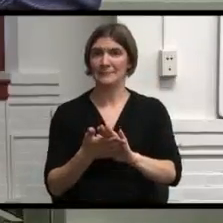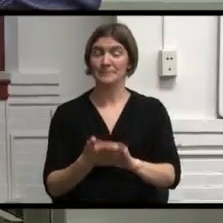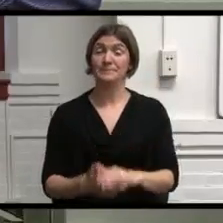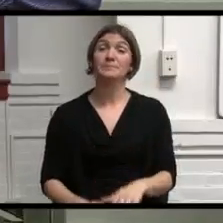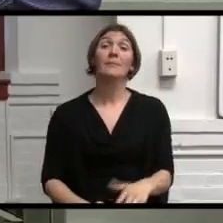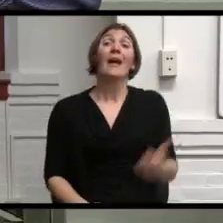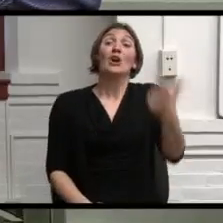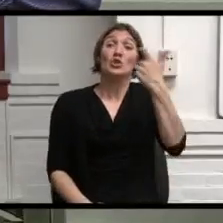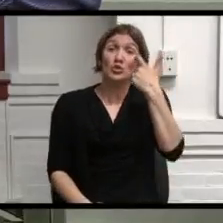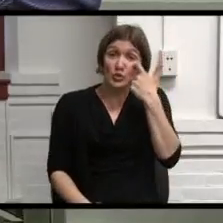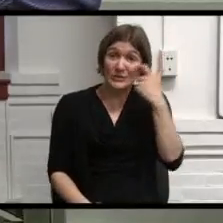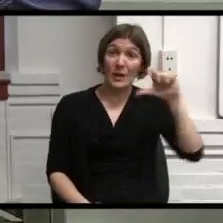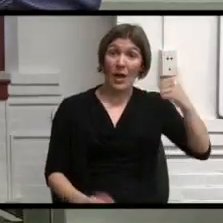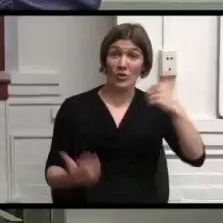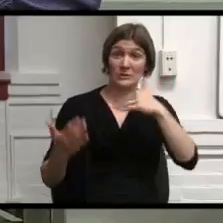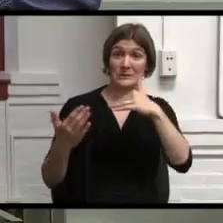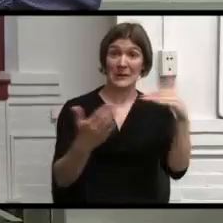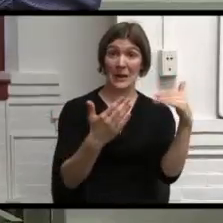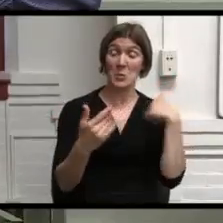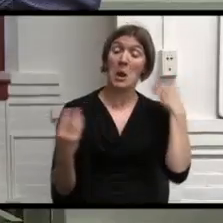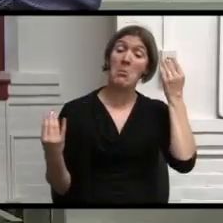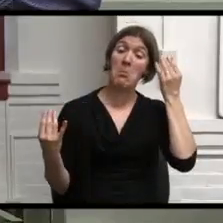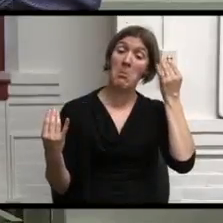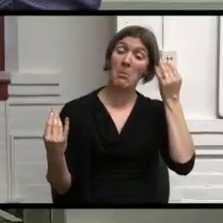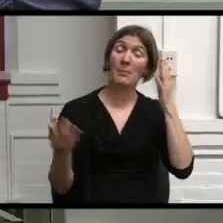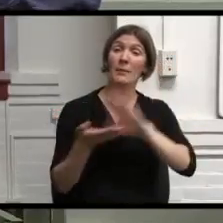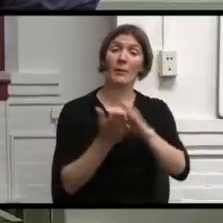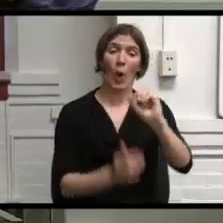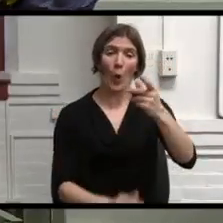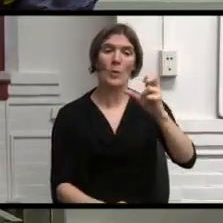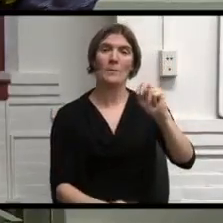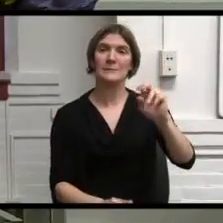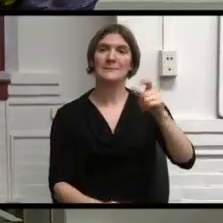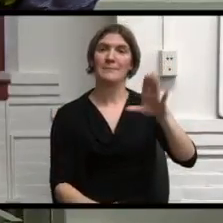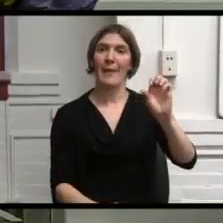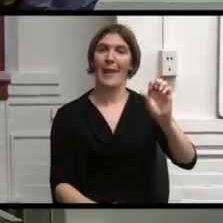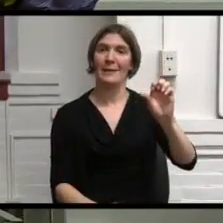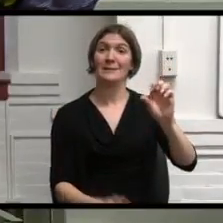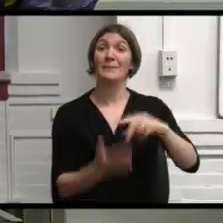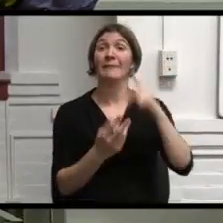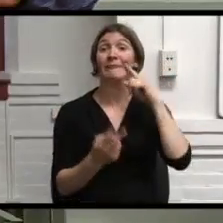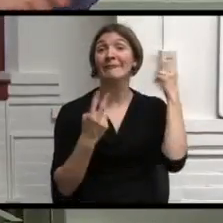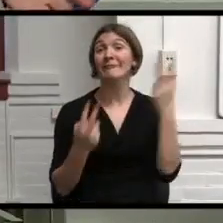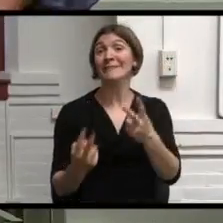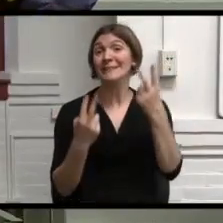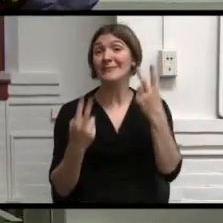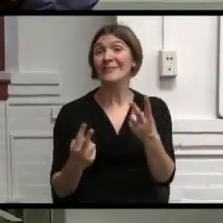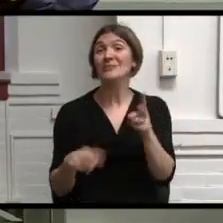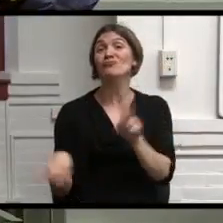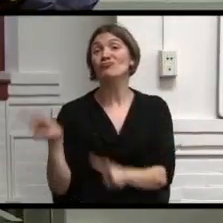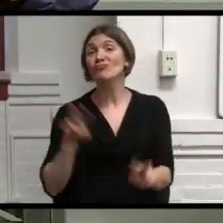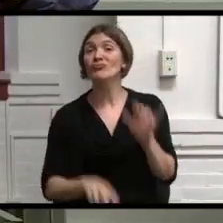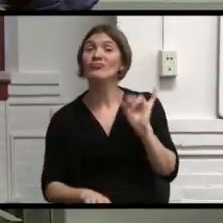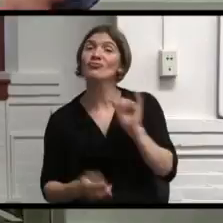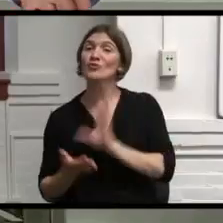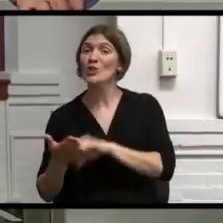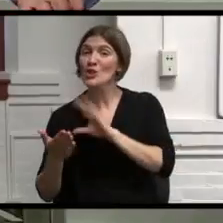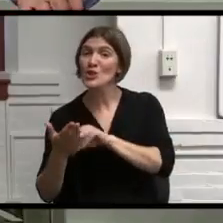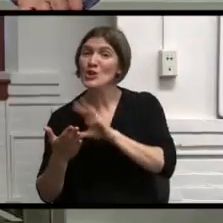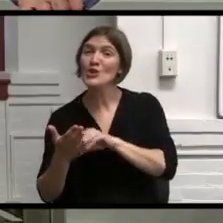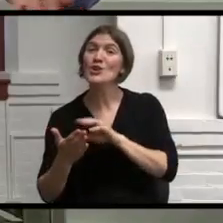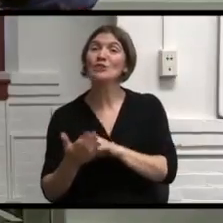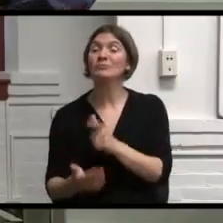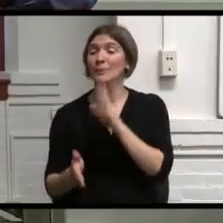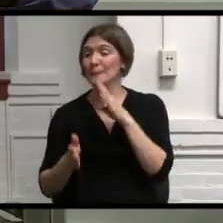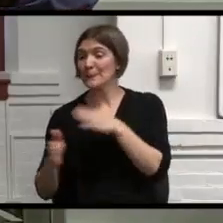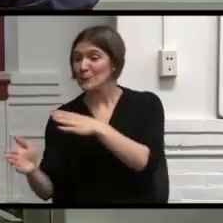work has looked at making it also an open space where visitors would come to understand the relationship